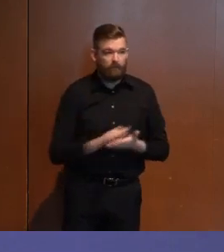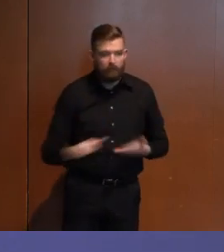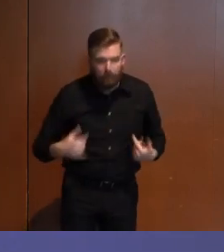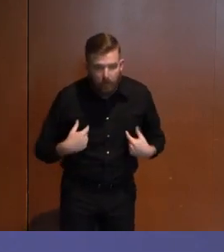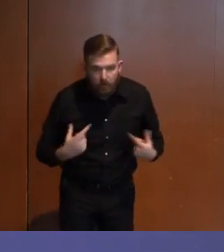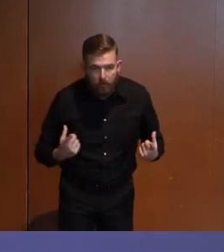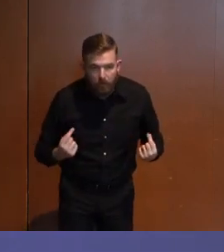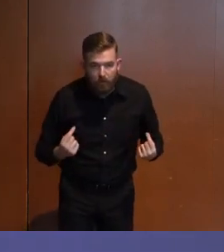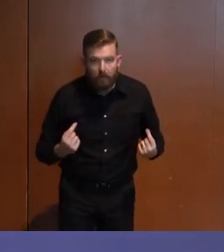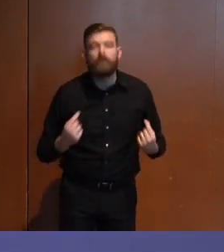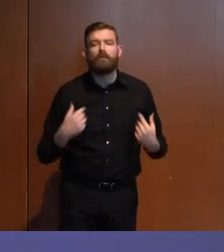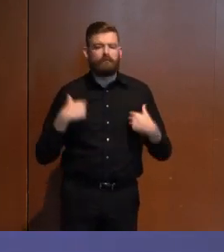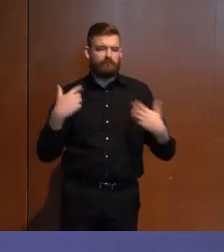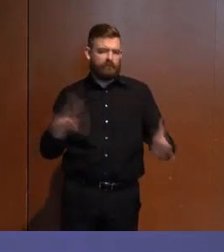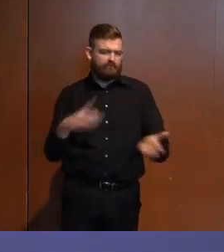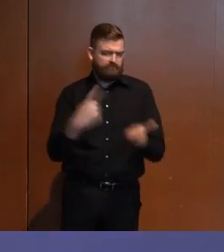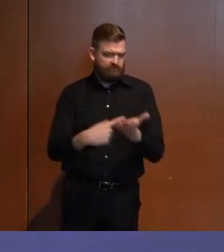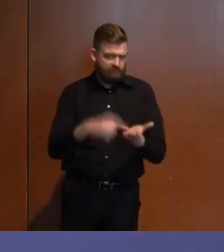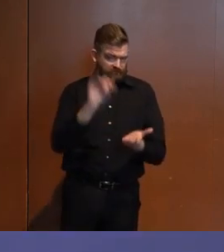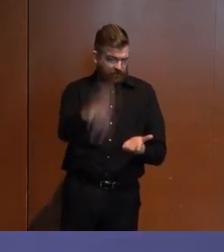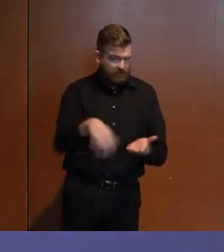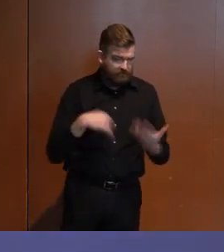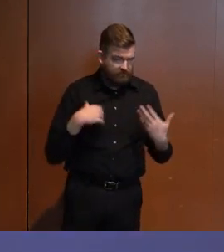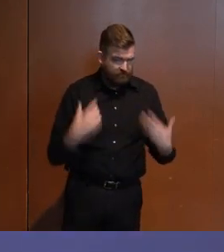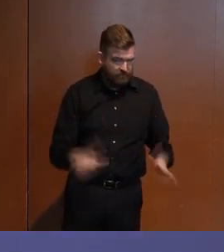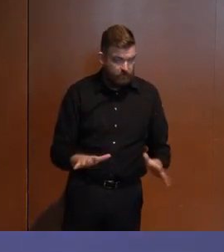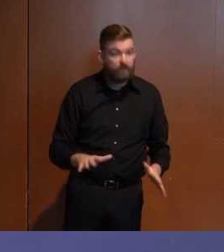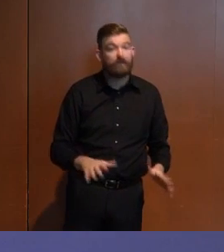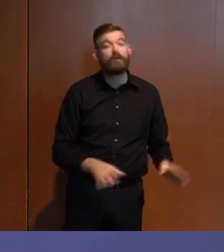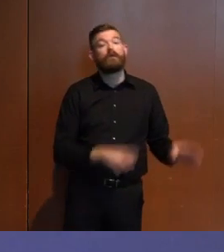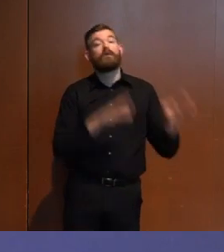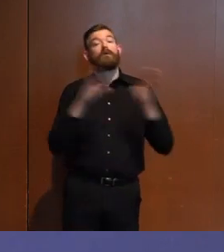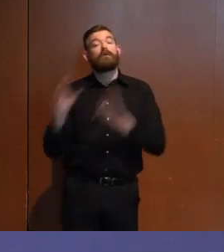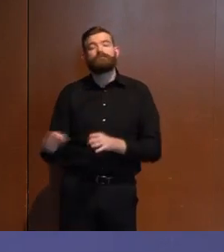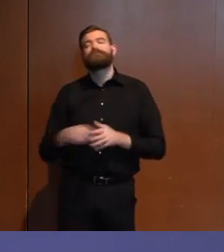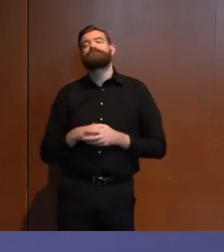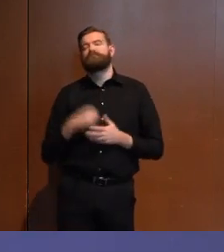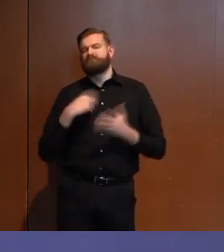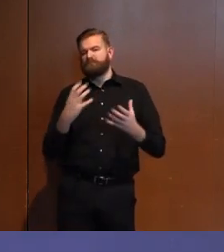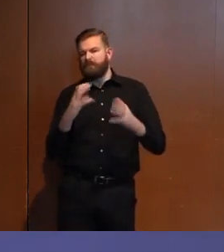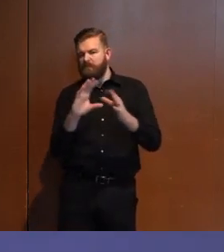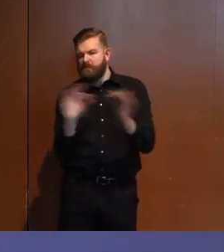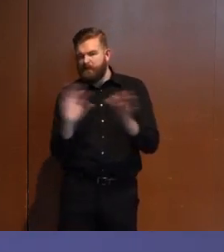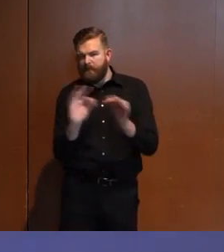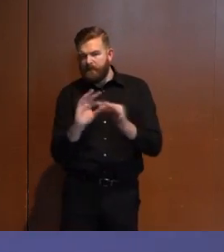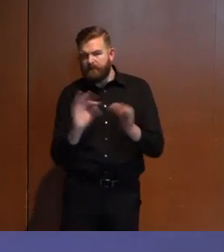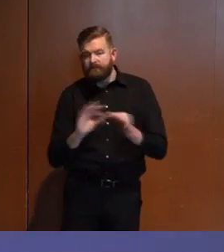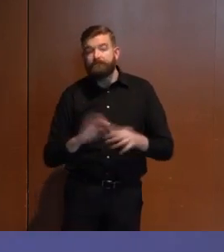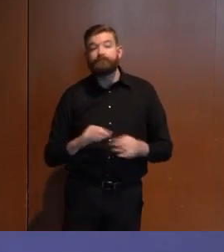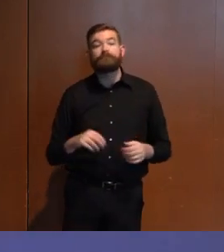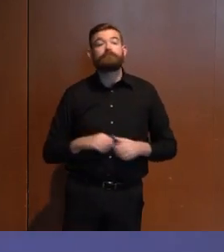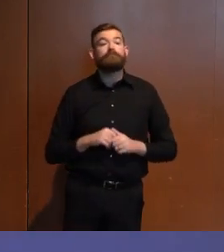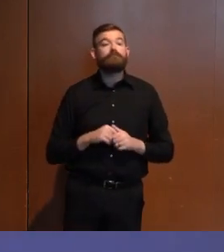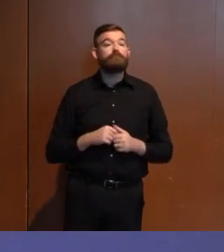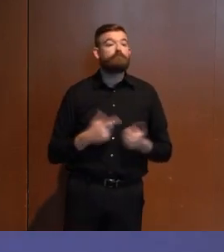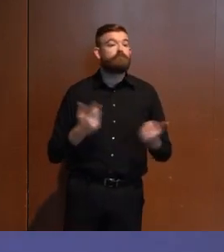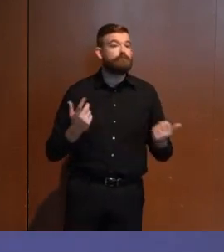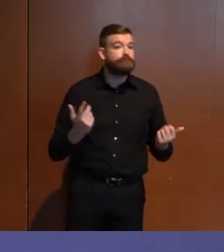which I glanced on earlier, and I want to just come back to, this question of when can we start to open things back up?